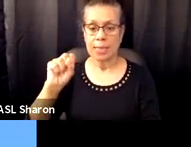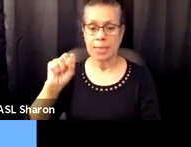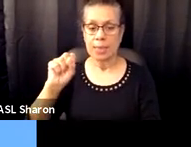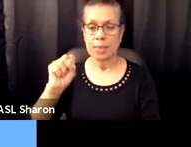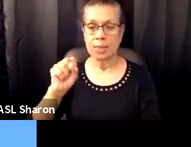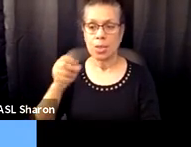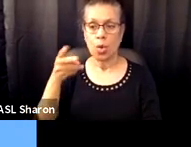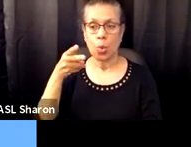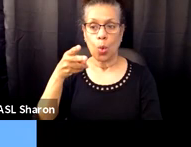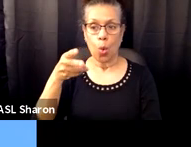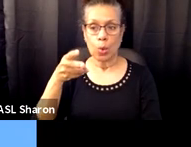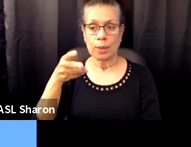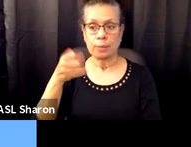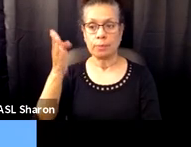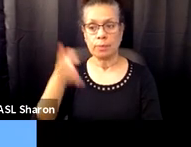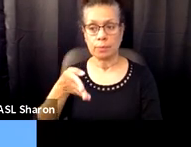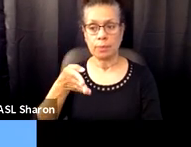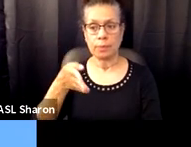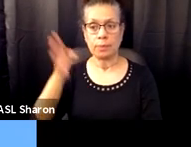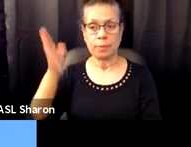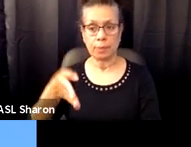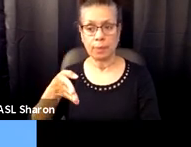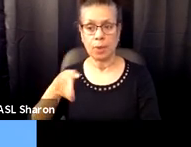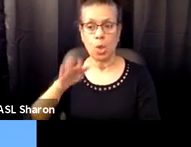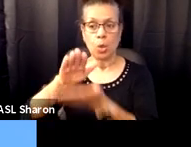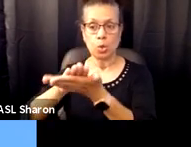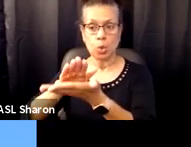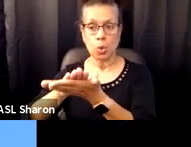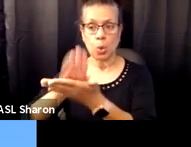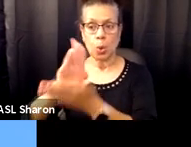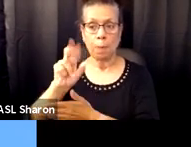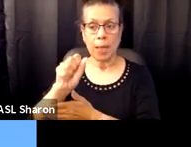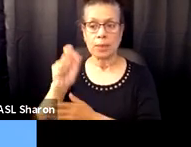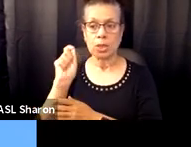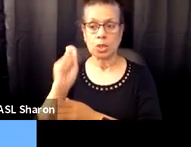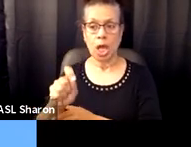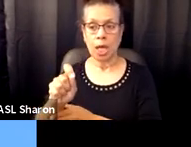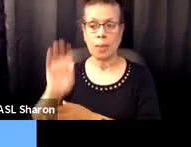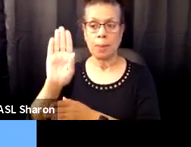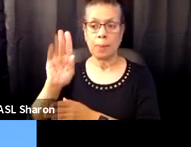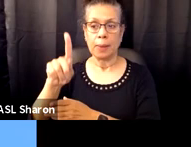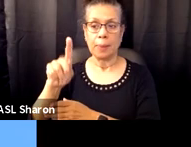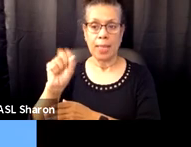colon forward slash forward slash school bus dot bostonpublicschools.org